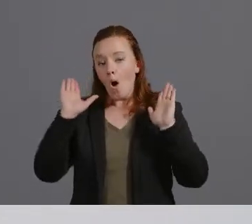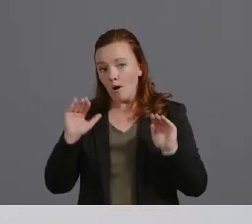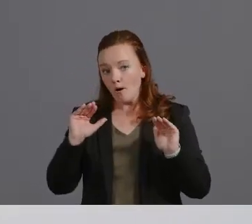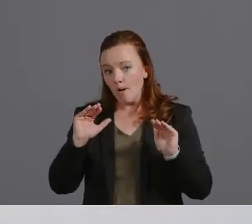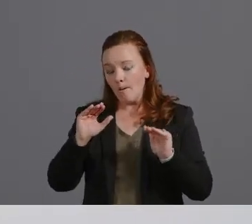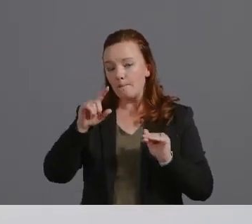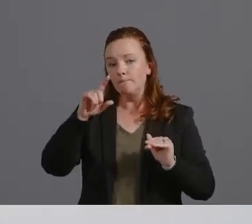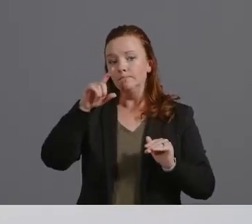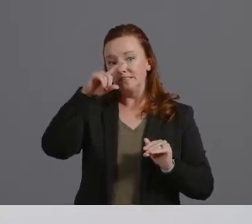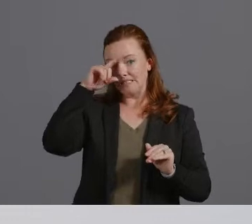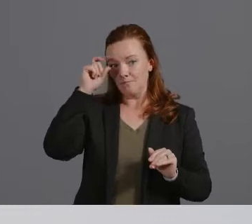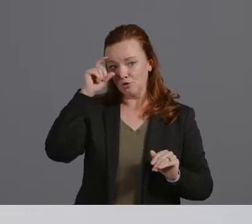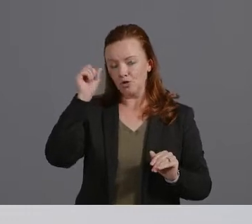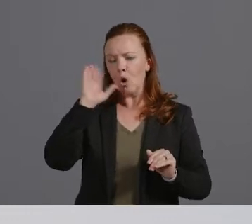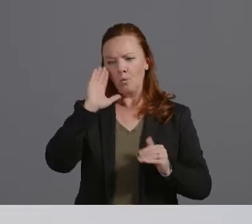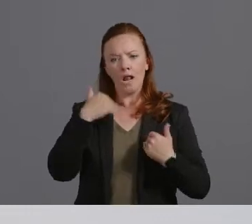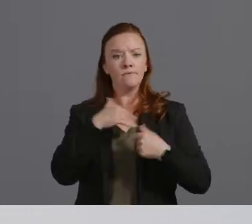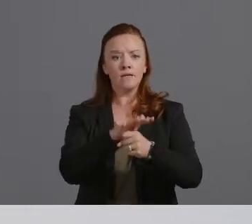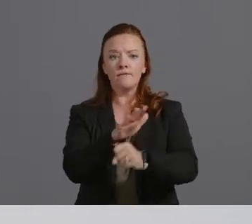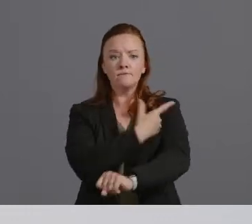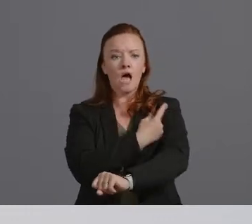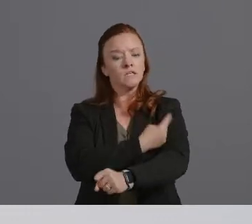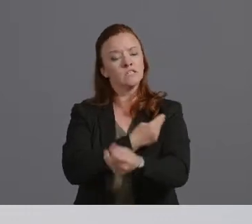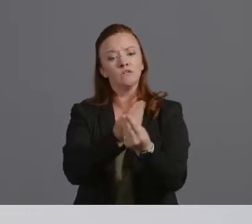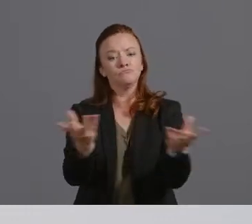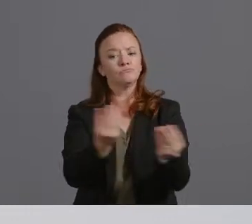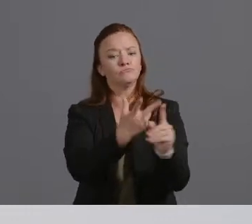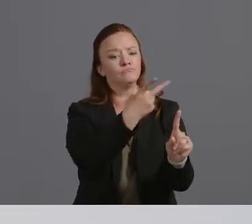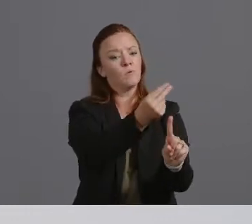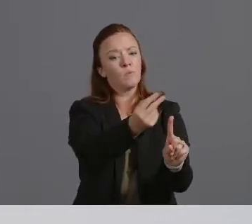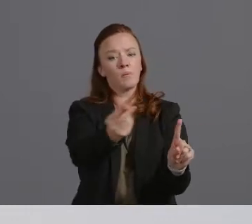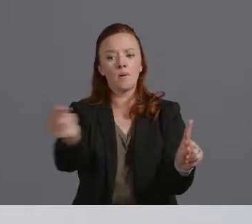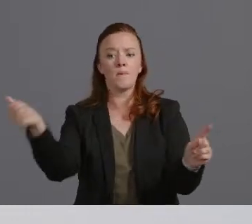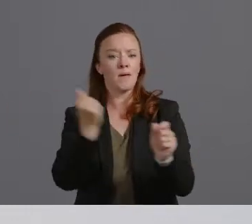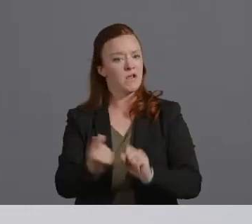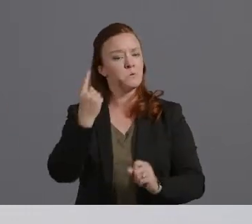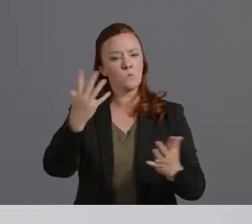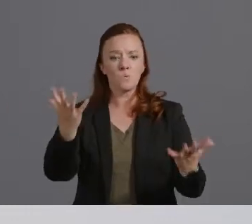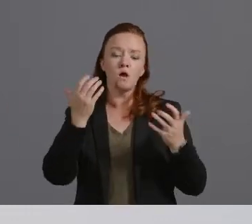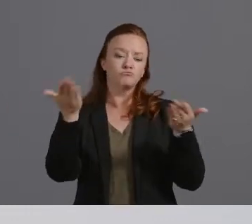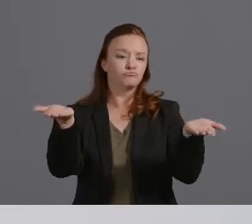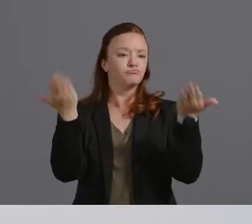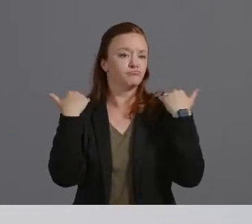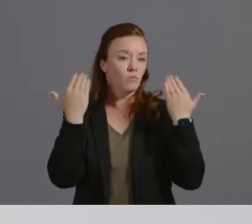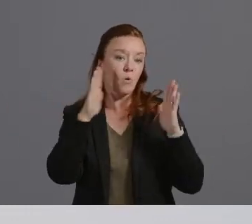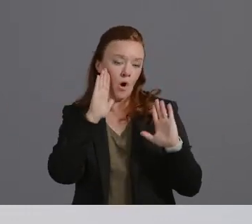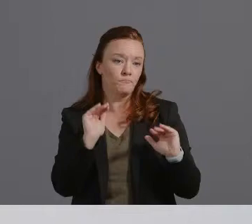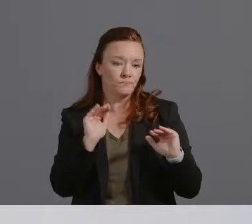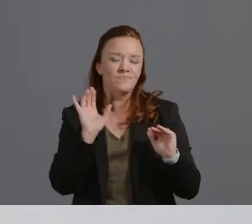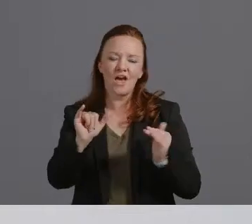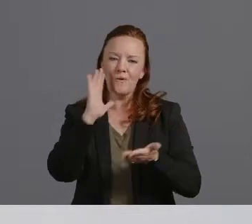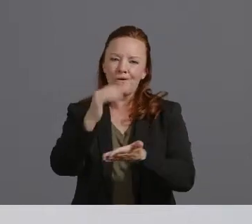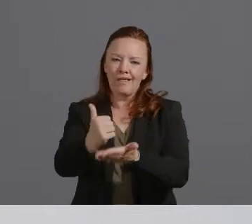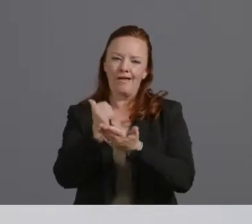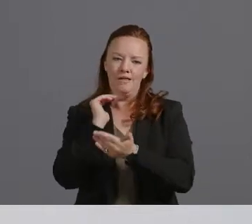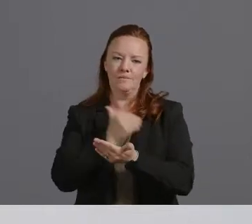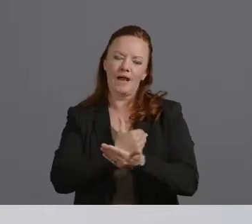in the community for everyone who wants one. And so that's going to play a huge role in our mitigation as well.